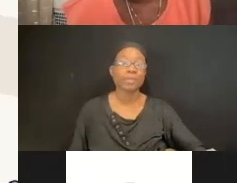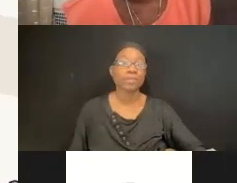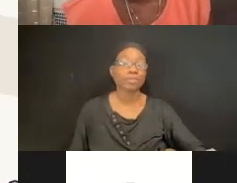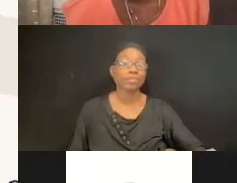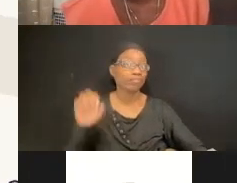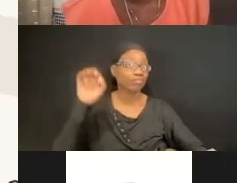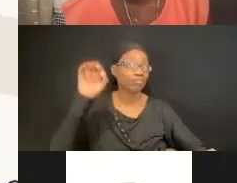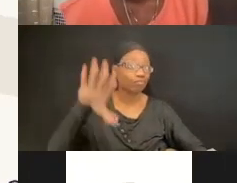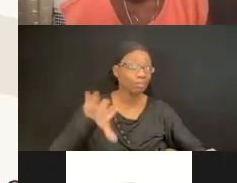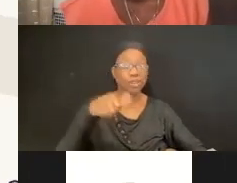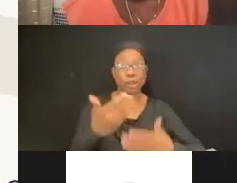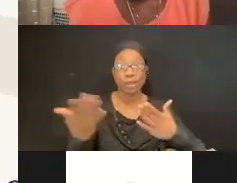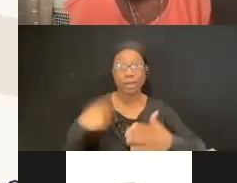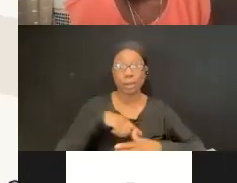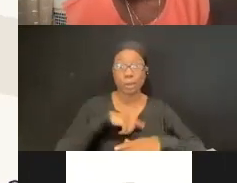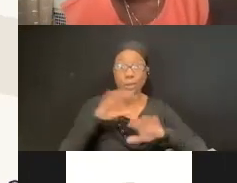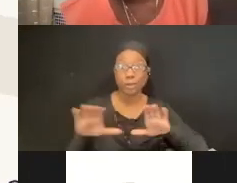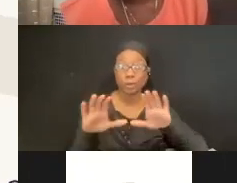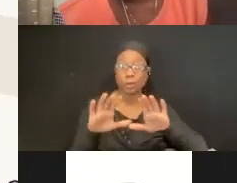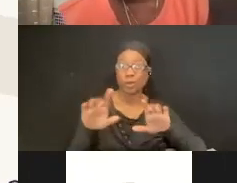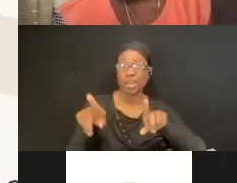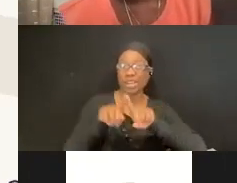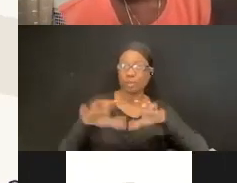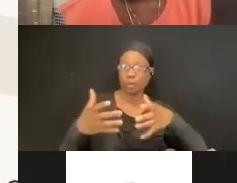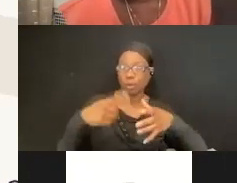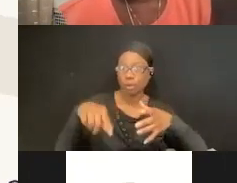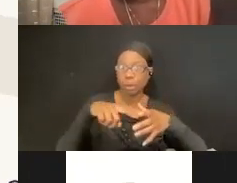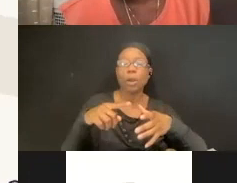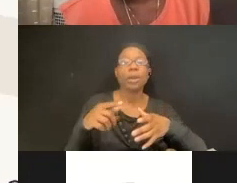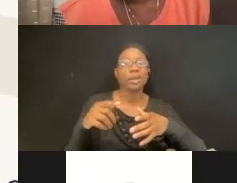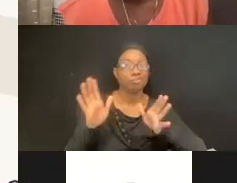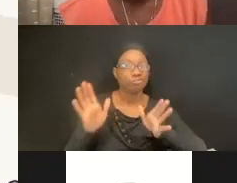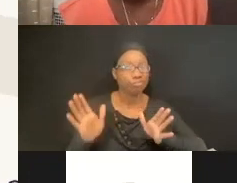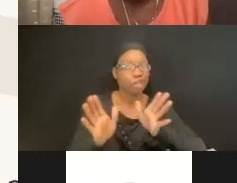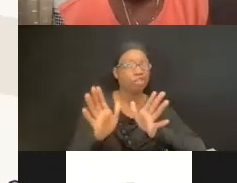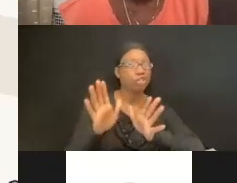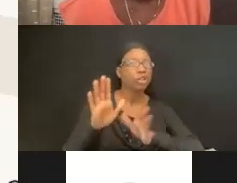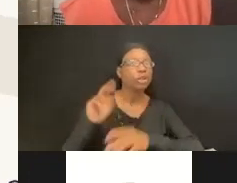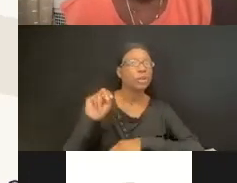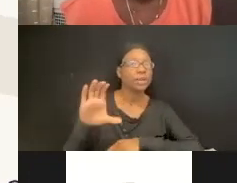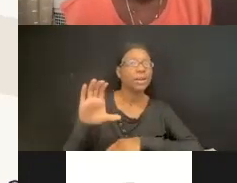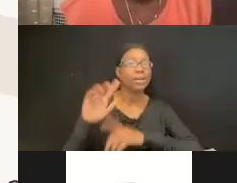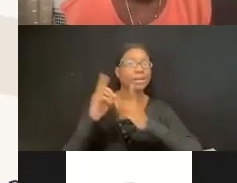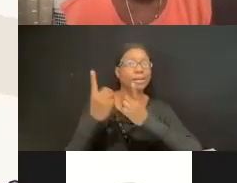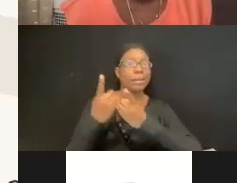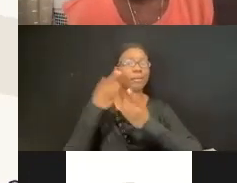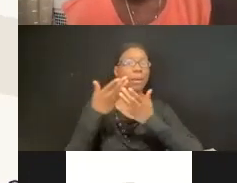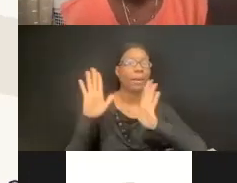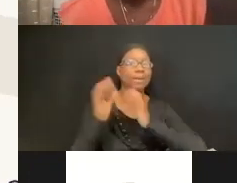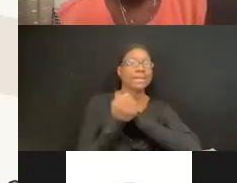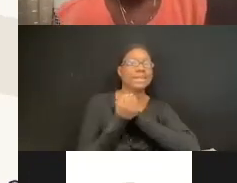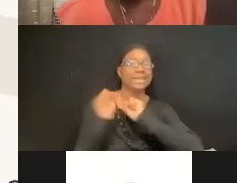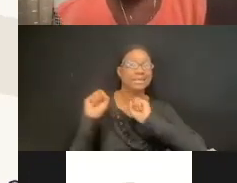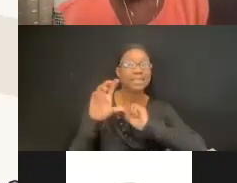put pressure on the North Carolina Department of Public Safety and other specific institutions that we learn are